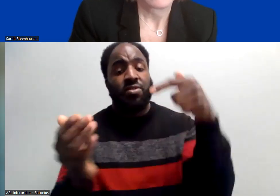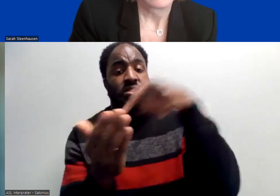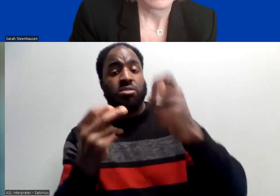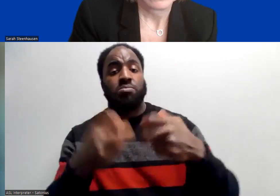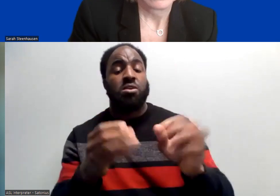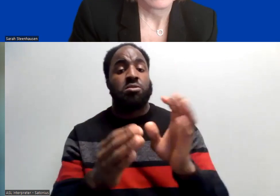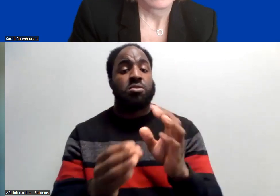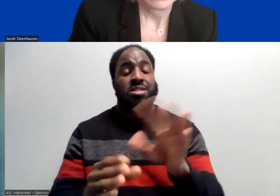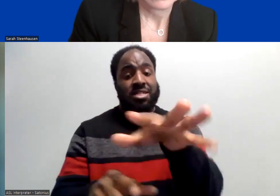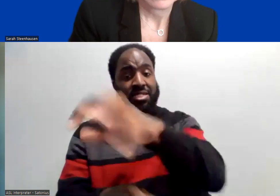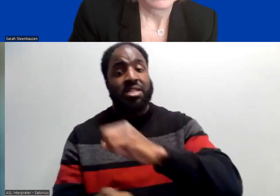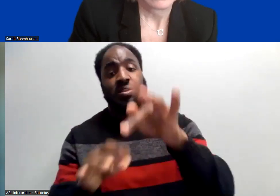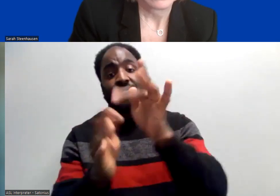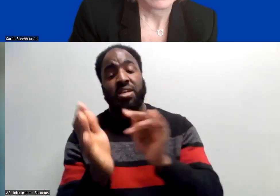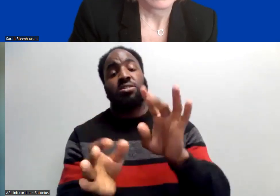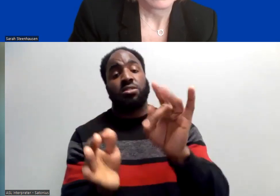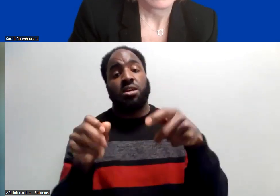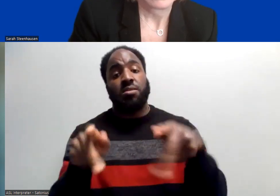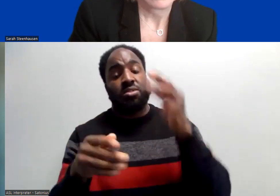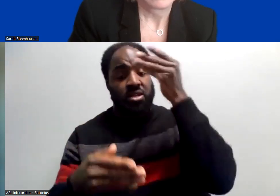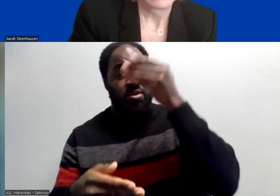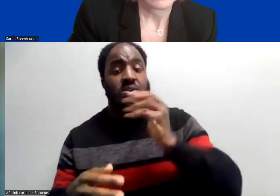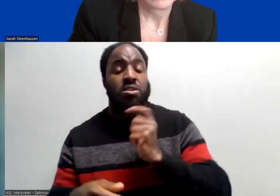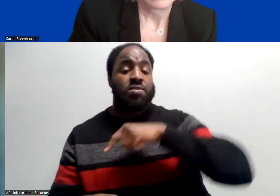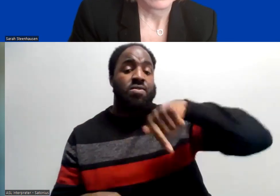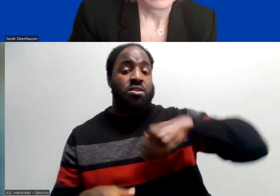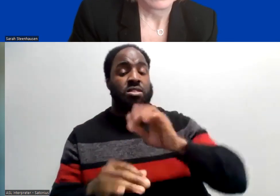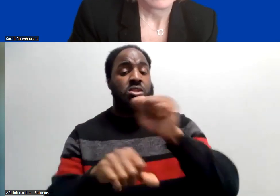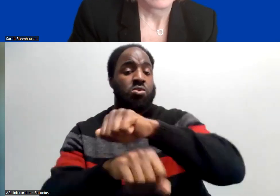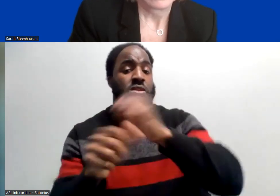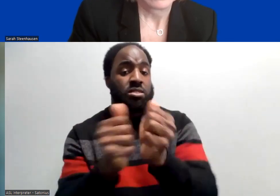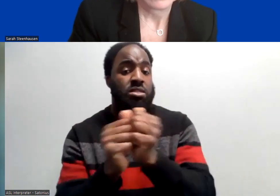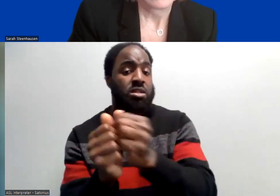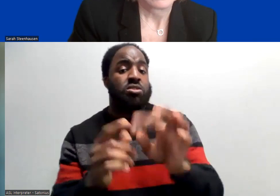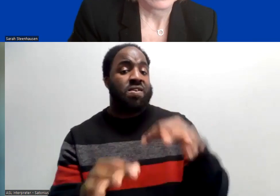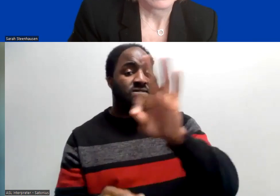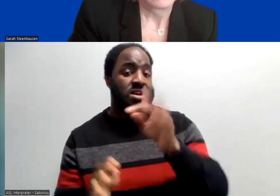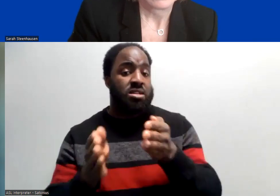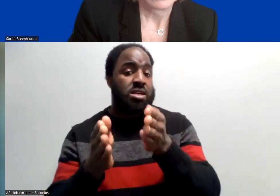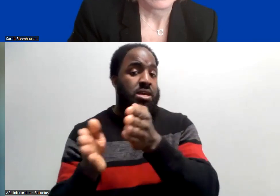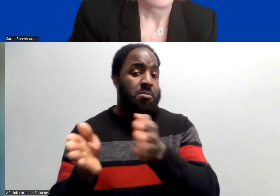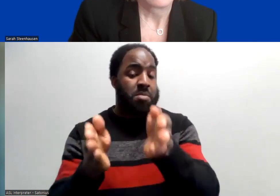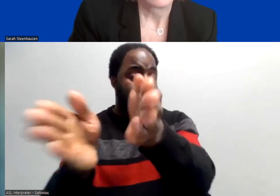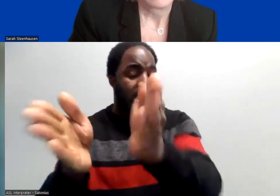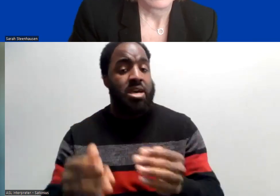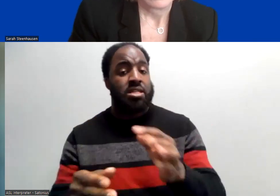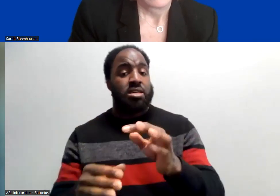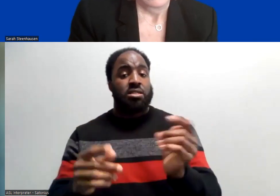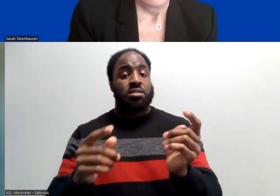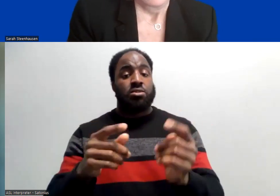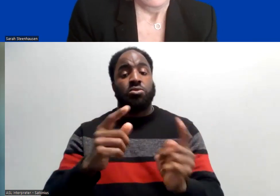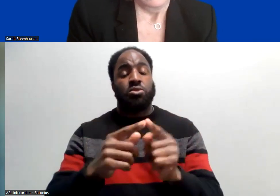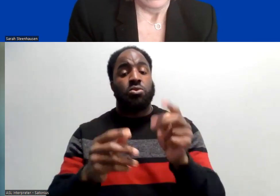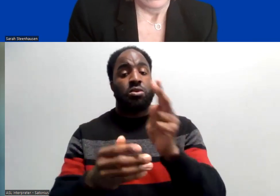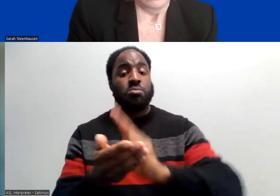in front of us. A commitment to working together to find a path to financing universal LTSS. That's a